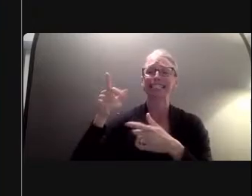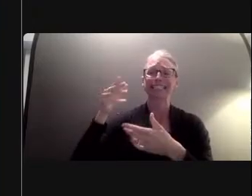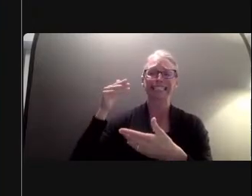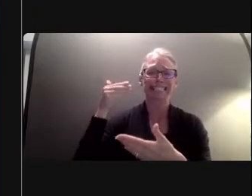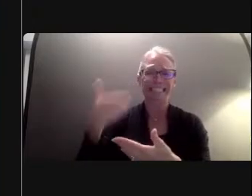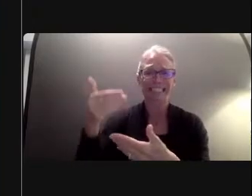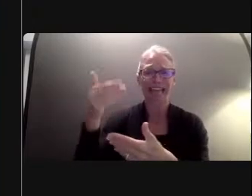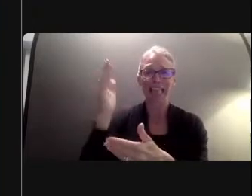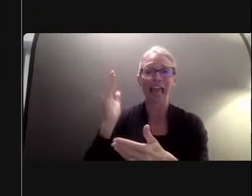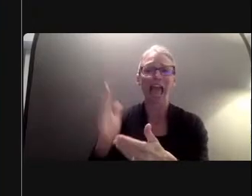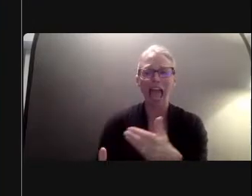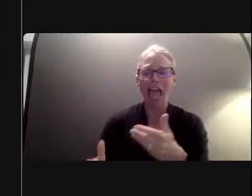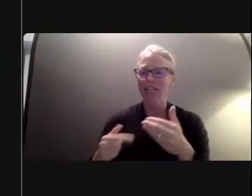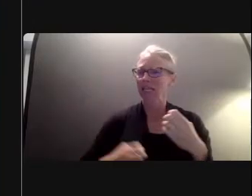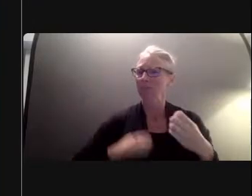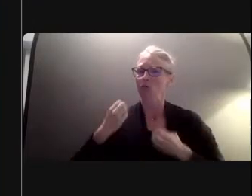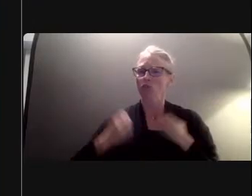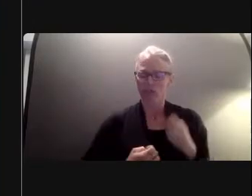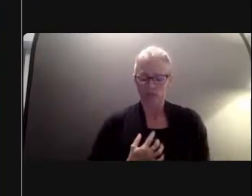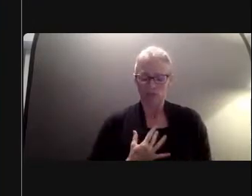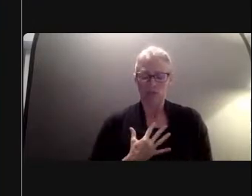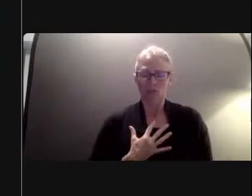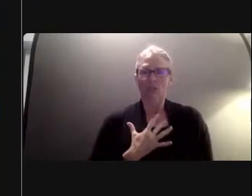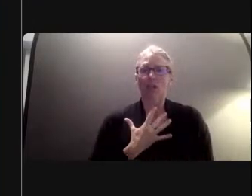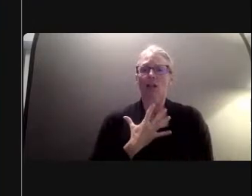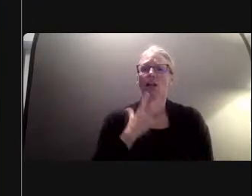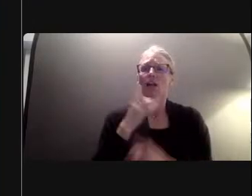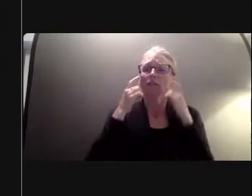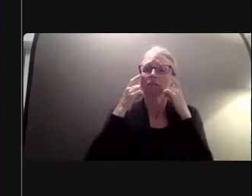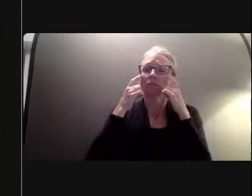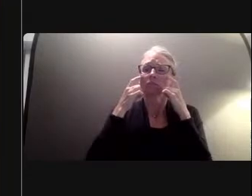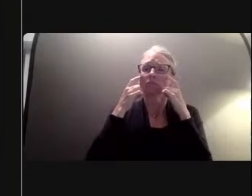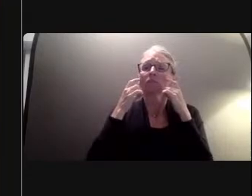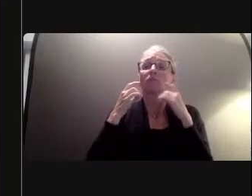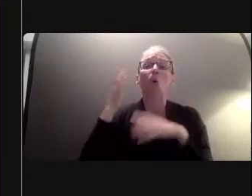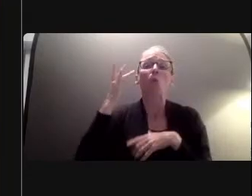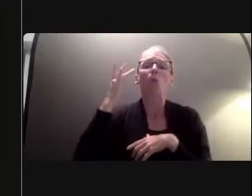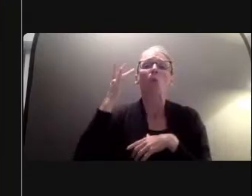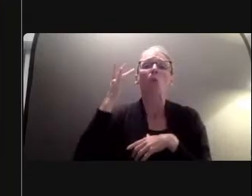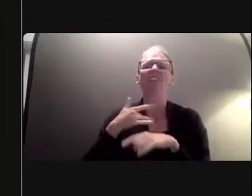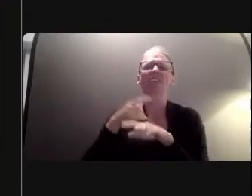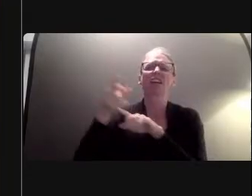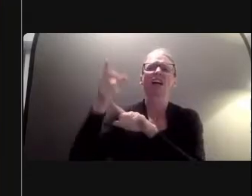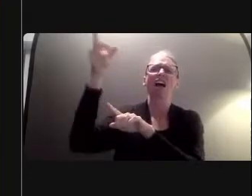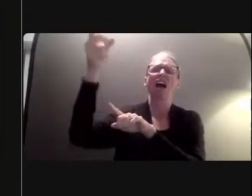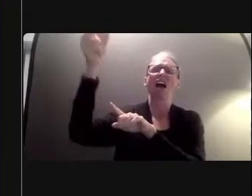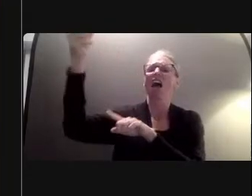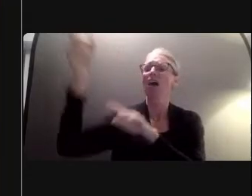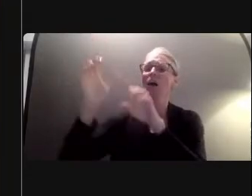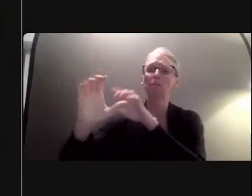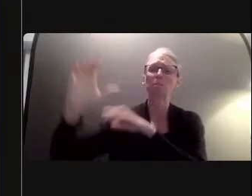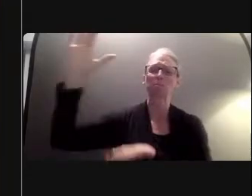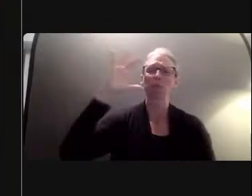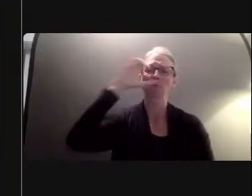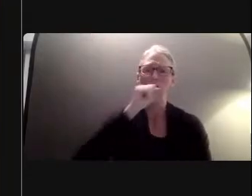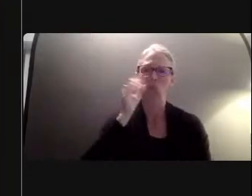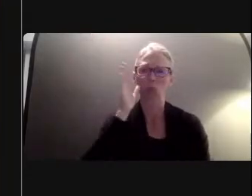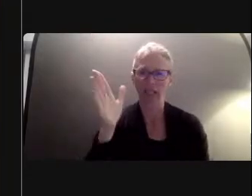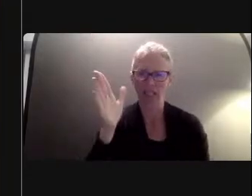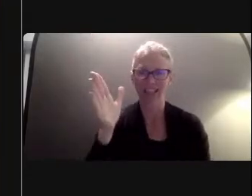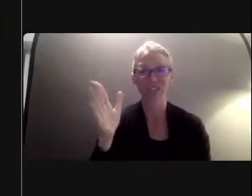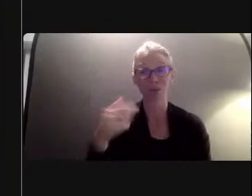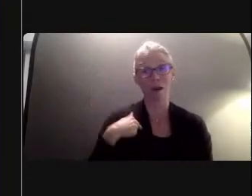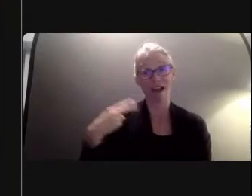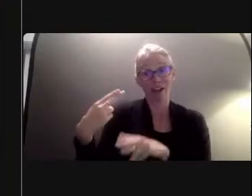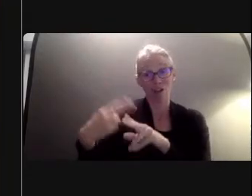that I didn't think that I would make it to sunrise. So this is why I call this hike my blood, sweat, and